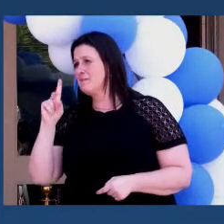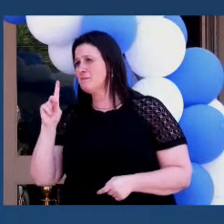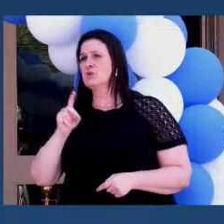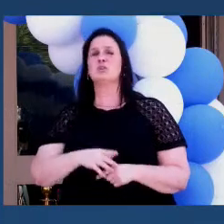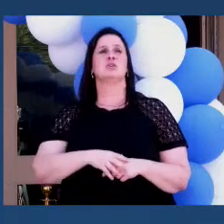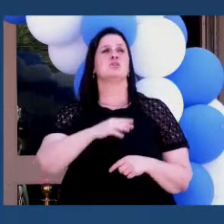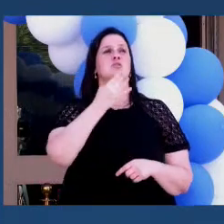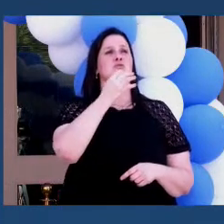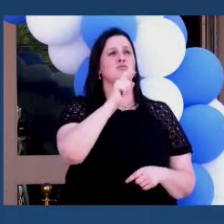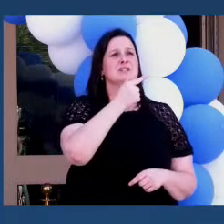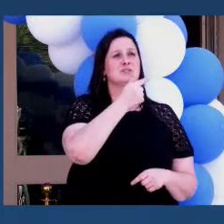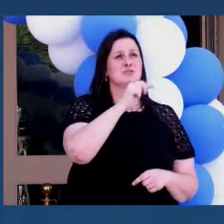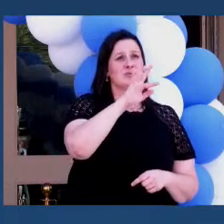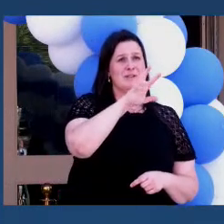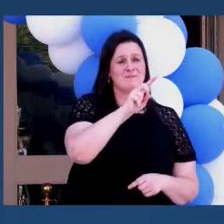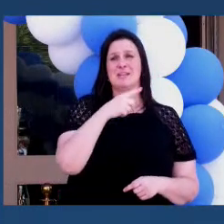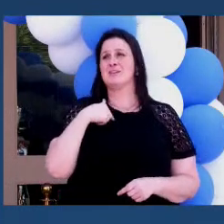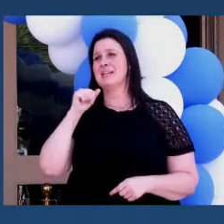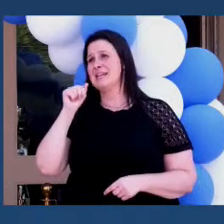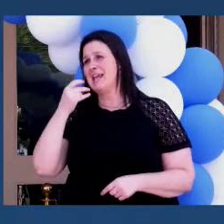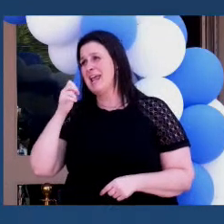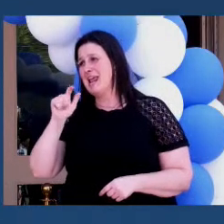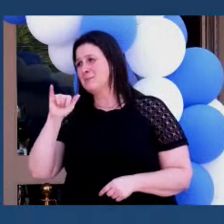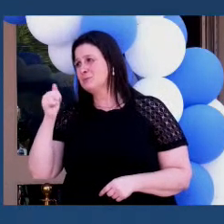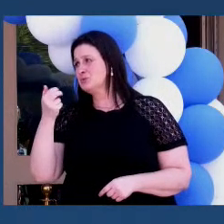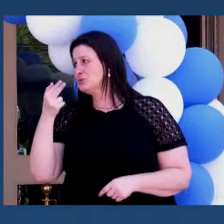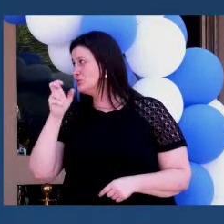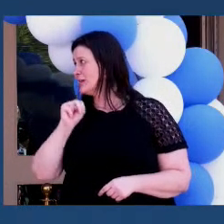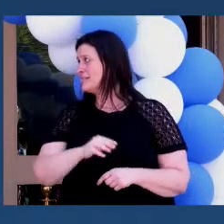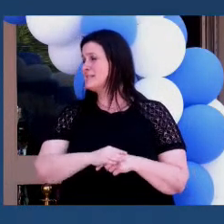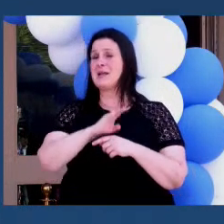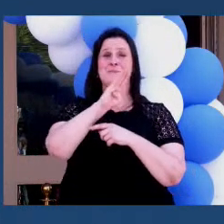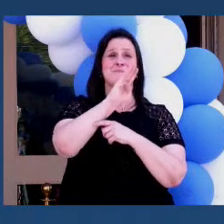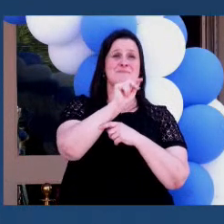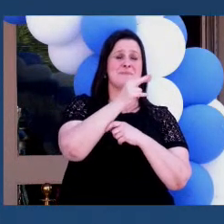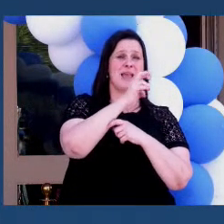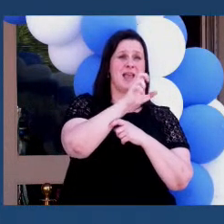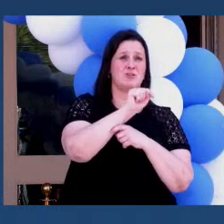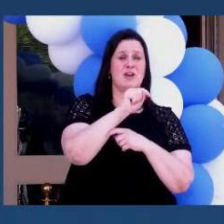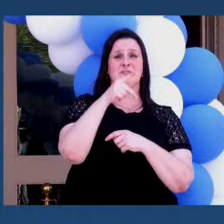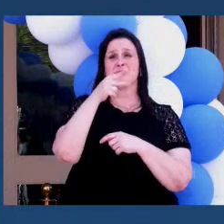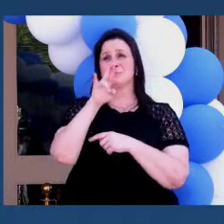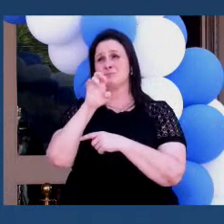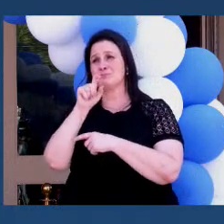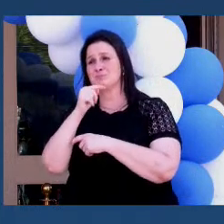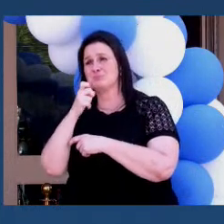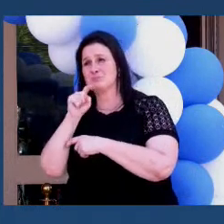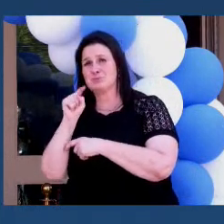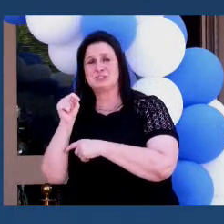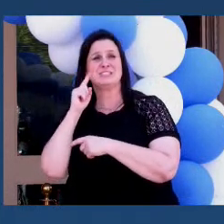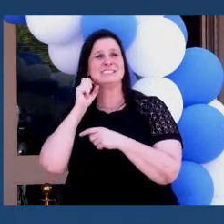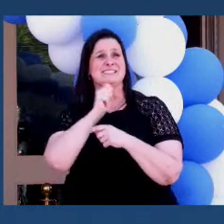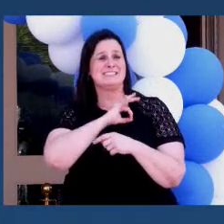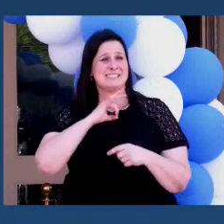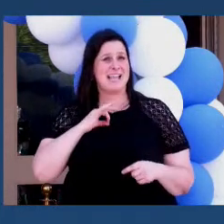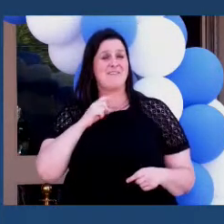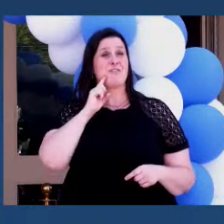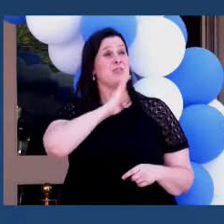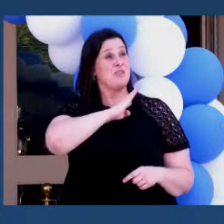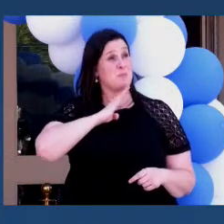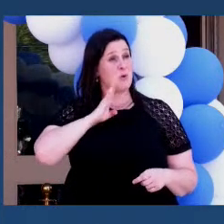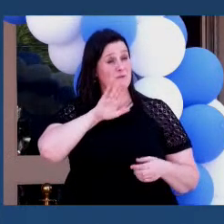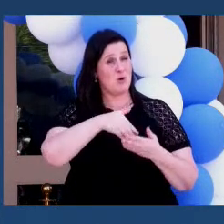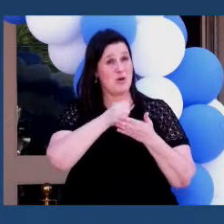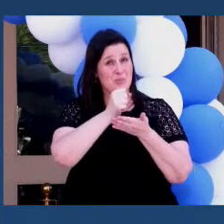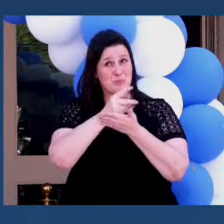Greenfield, Ms. April Johnson, the Bancroft Pritchett staff, our board for all the approvals,